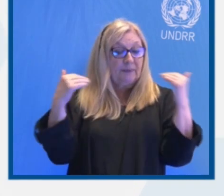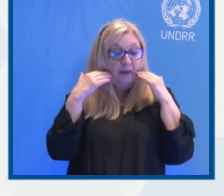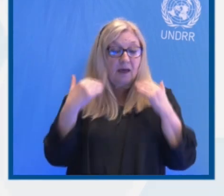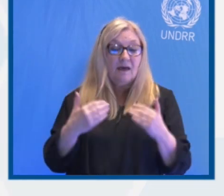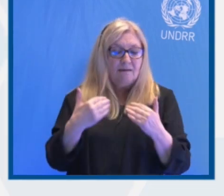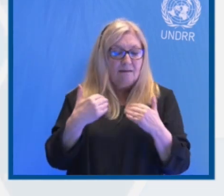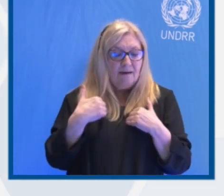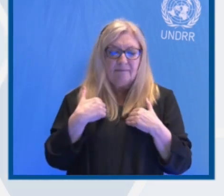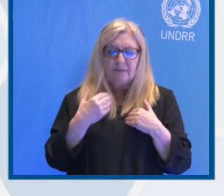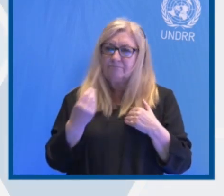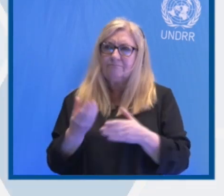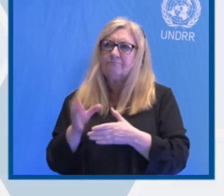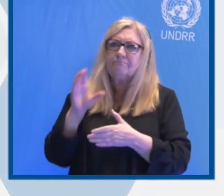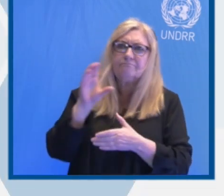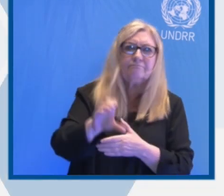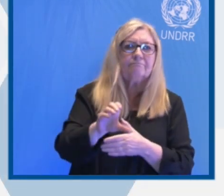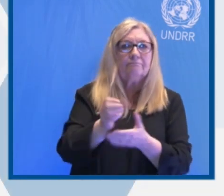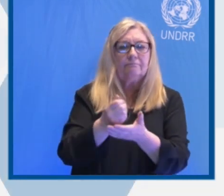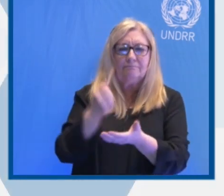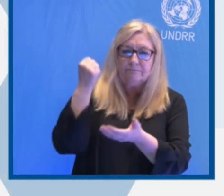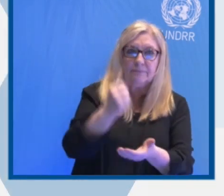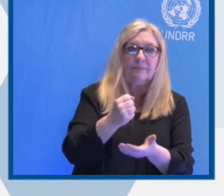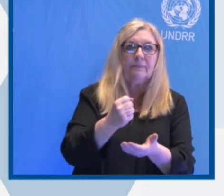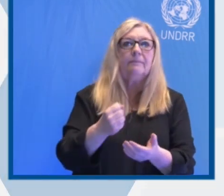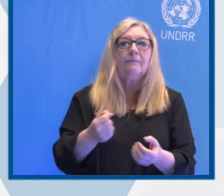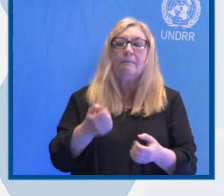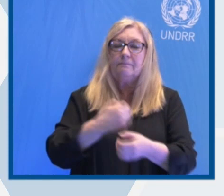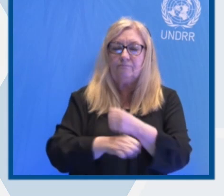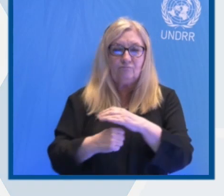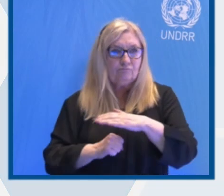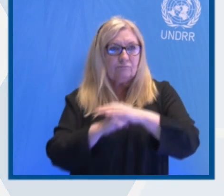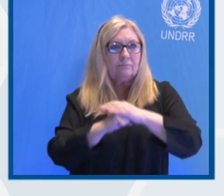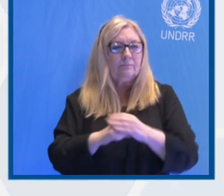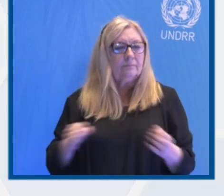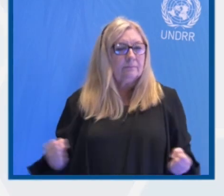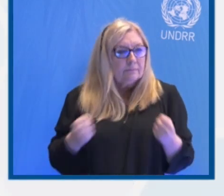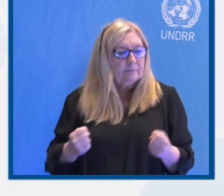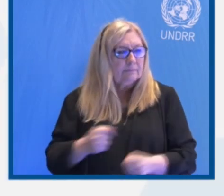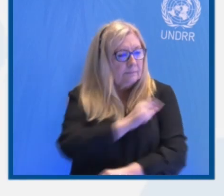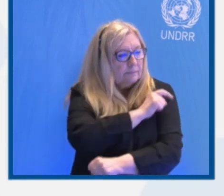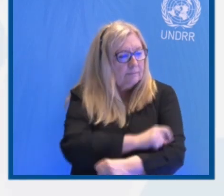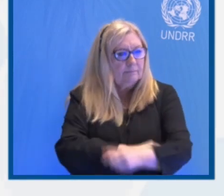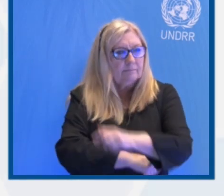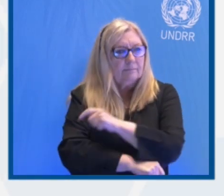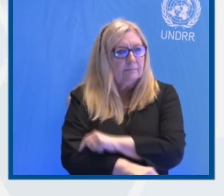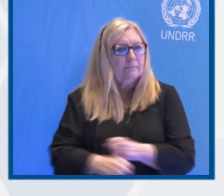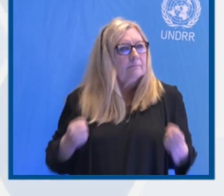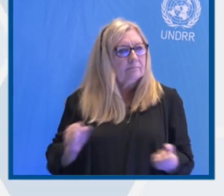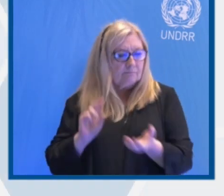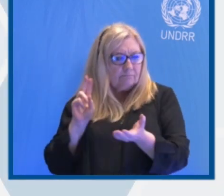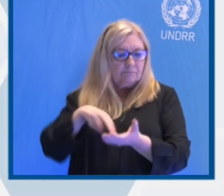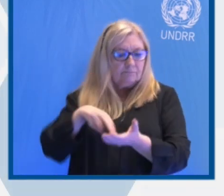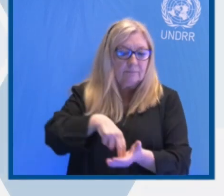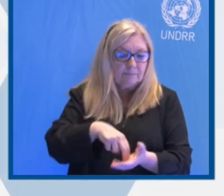and 63 billion Egyptian pounds were spent during the last few years